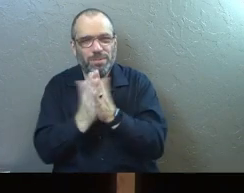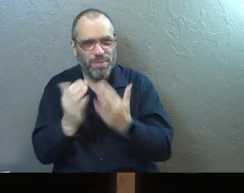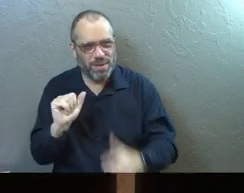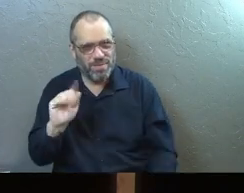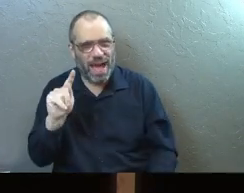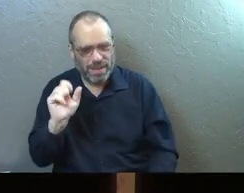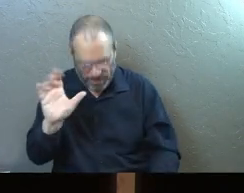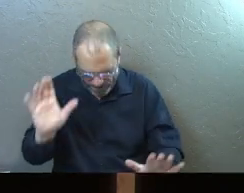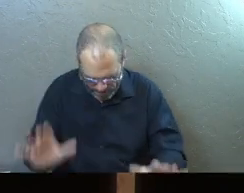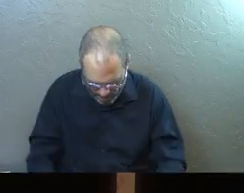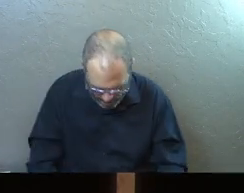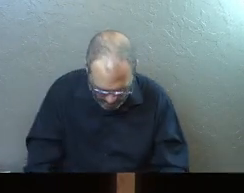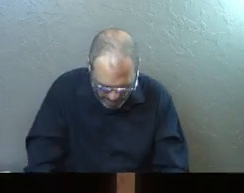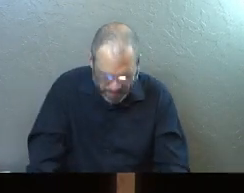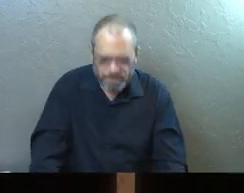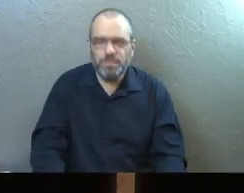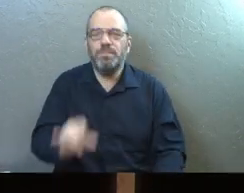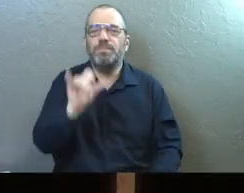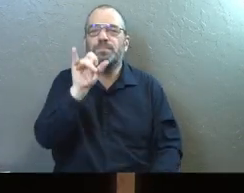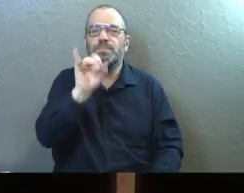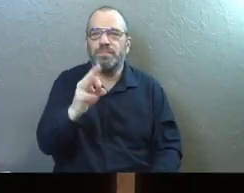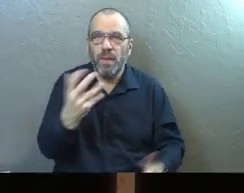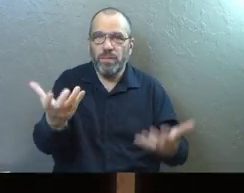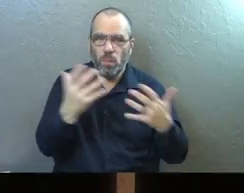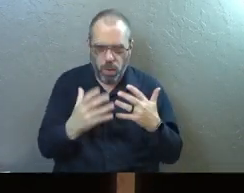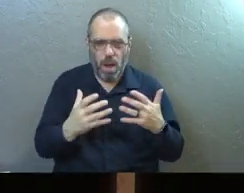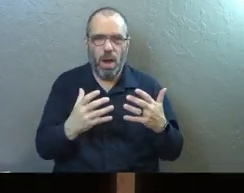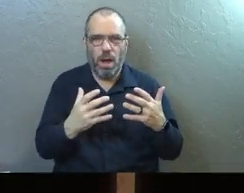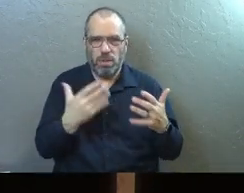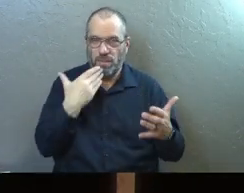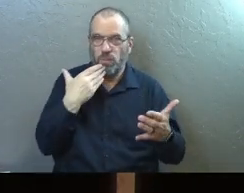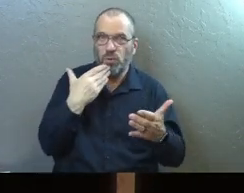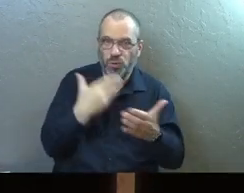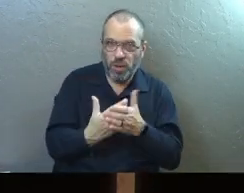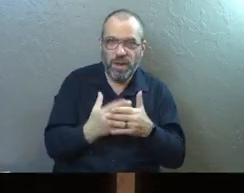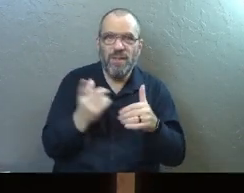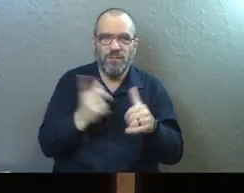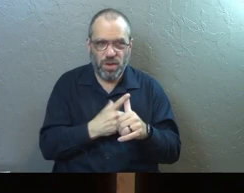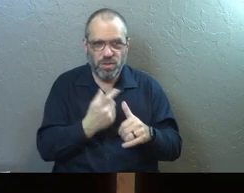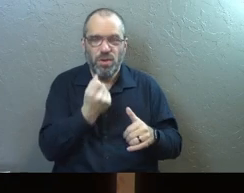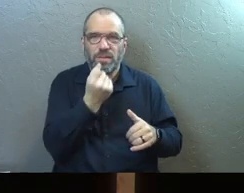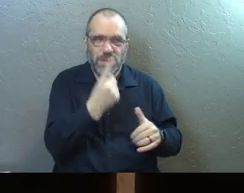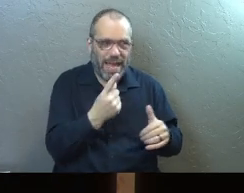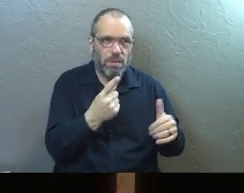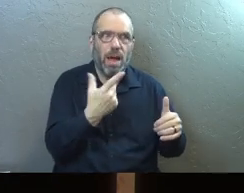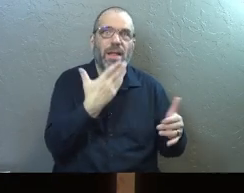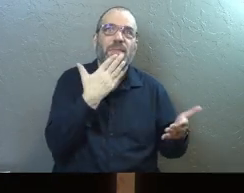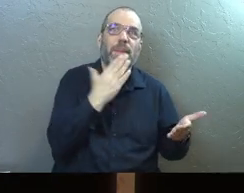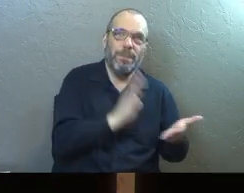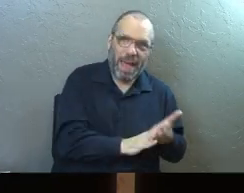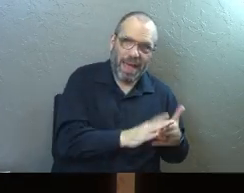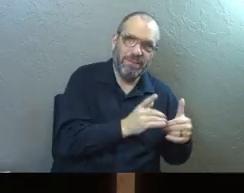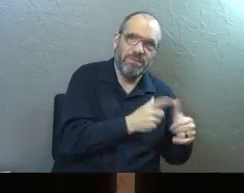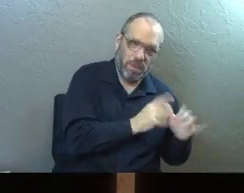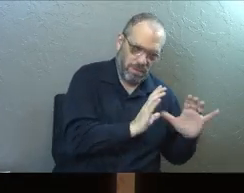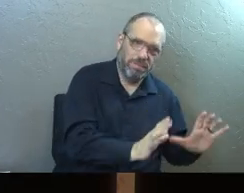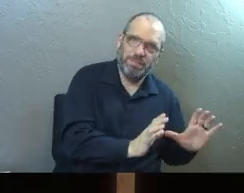now. If you want to understand the magnitude of a good thing, you have to know how bad it was before.